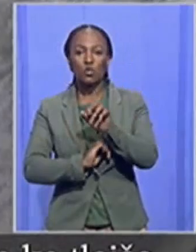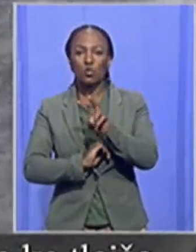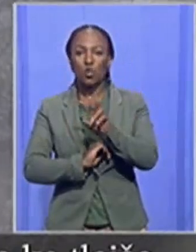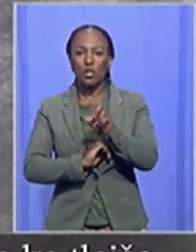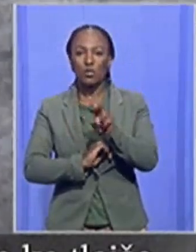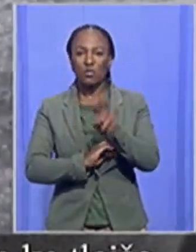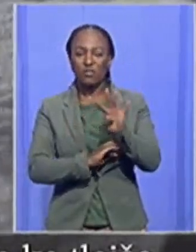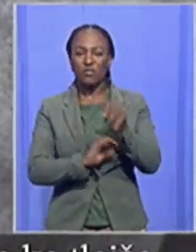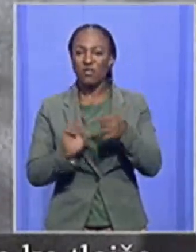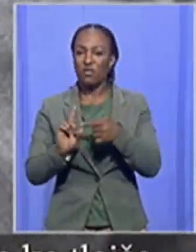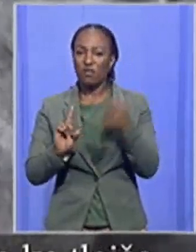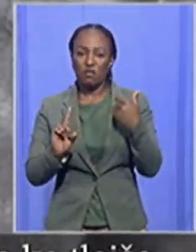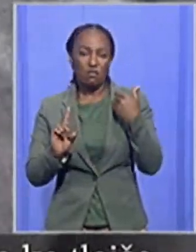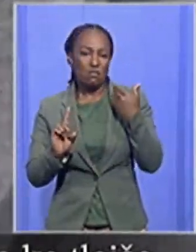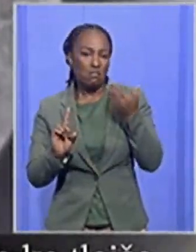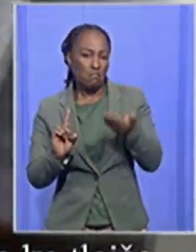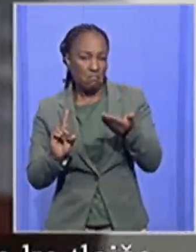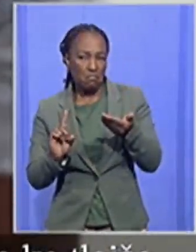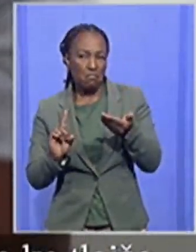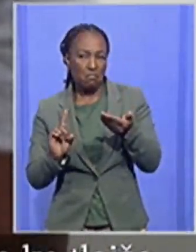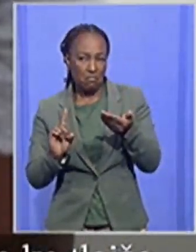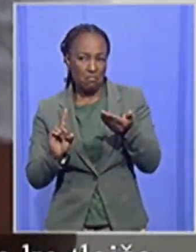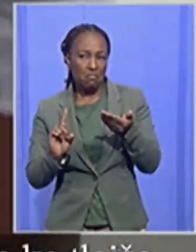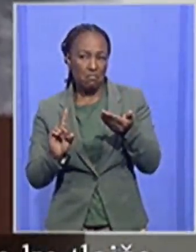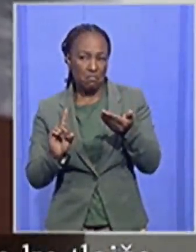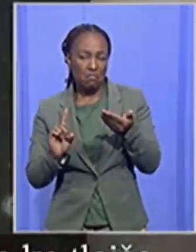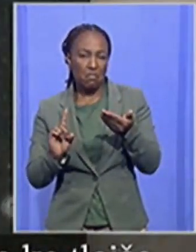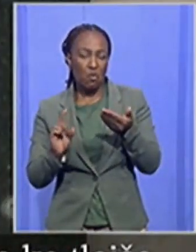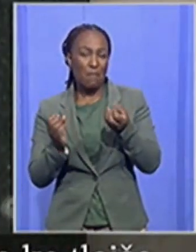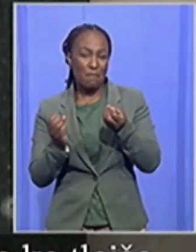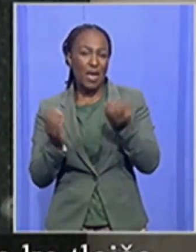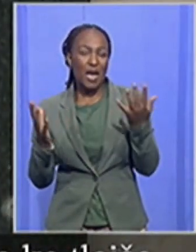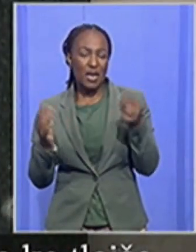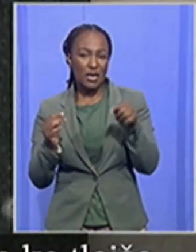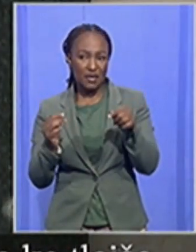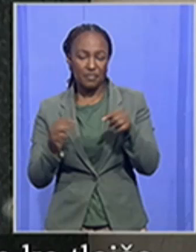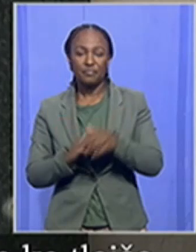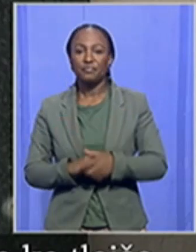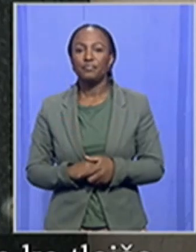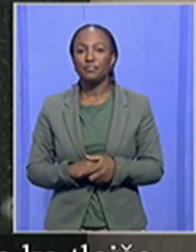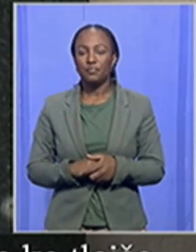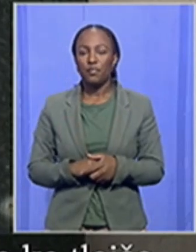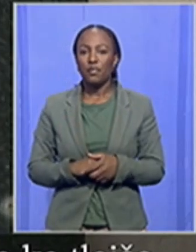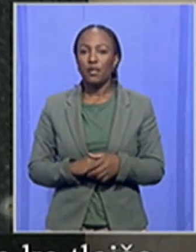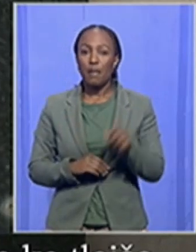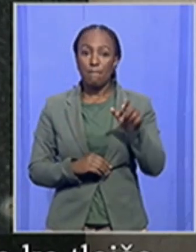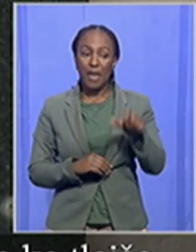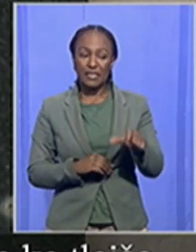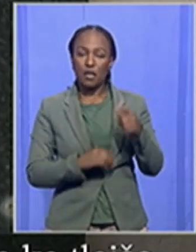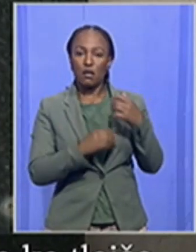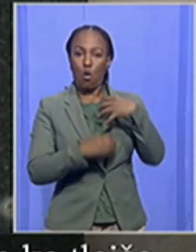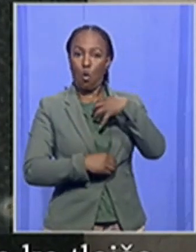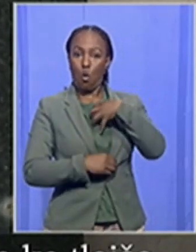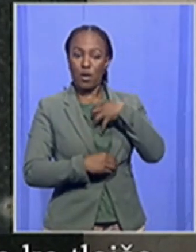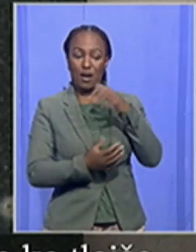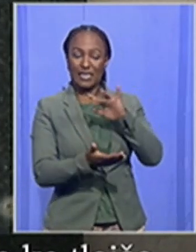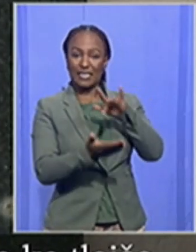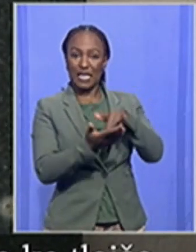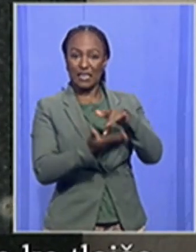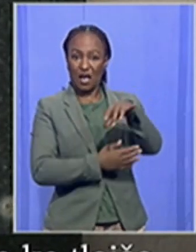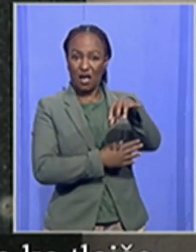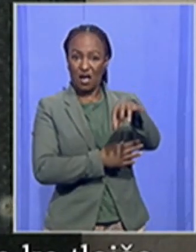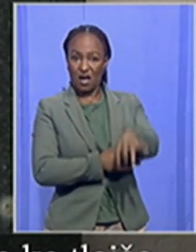lebile maphelo a balwetši o ka lekana le sona. Go le bjalo molaodi wa centrum o ganeditše ditatofatšo tša go thopa